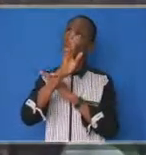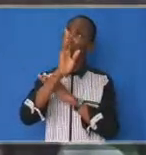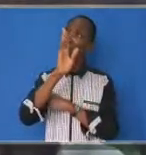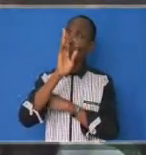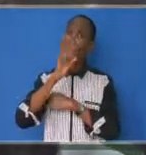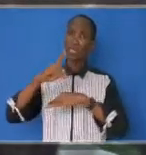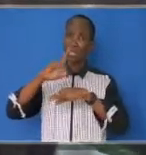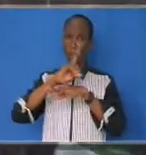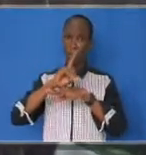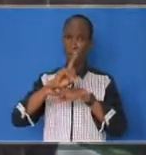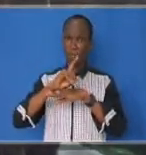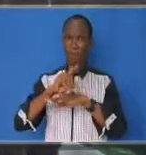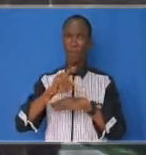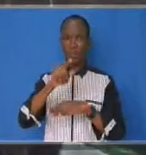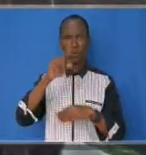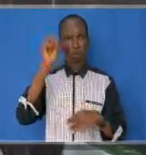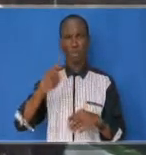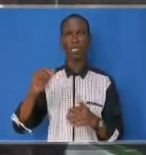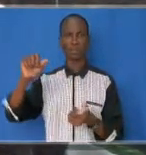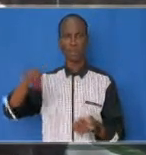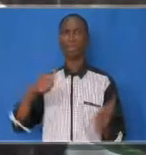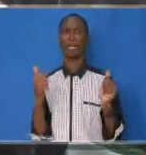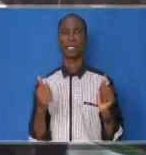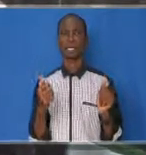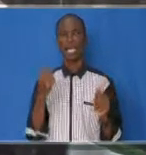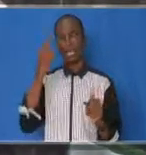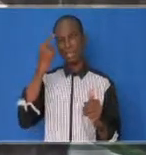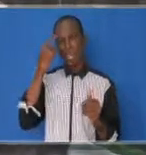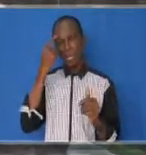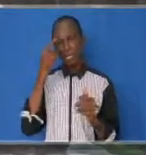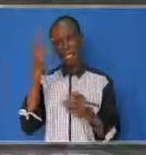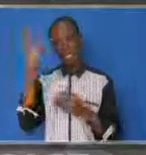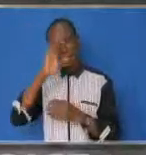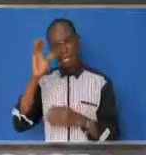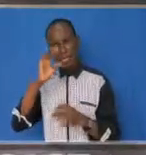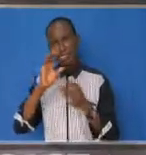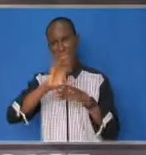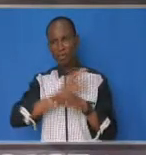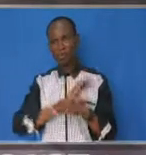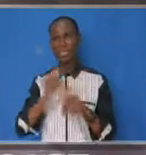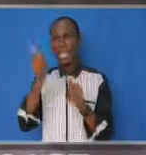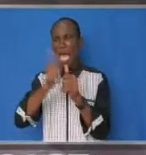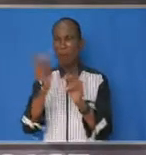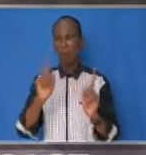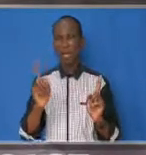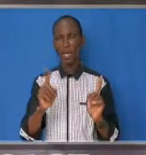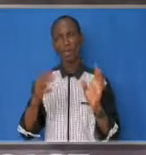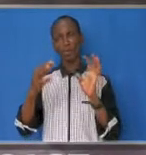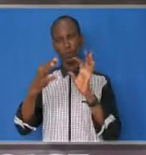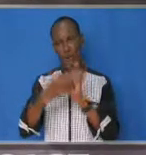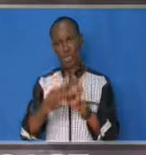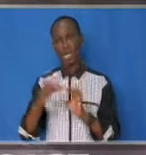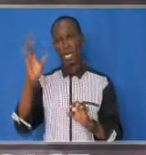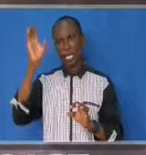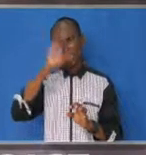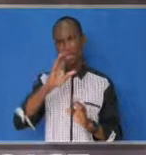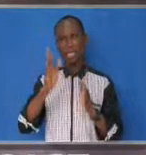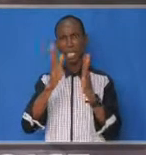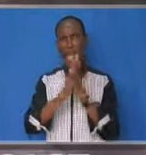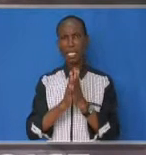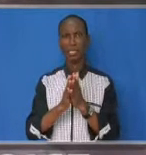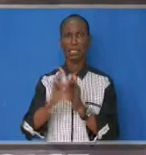am teaching or what I'm discussing with you. Their mental abilities have not reached